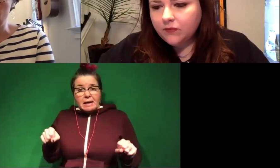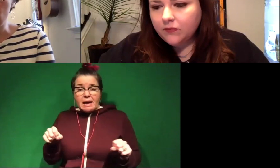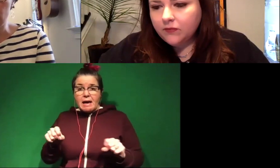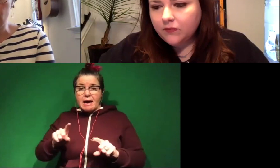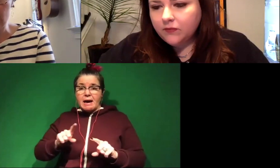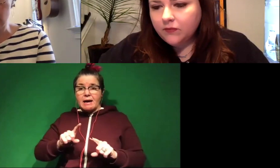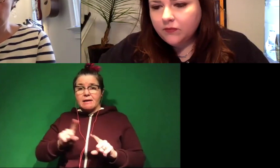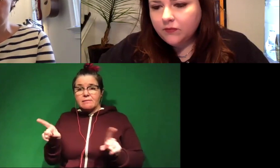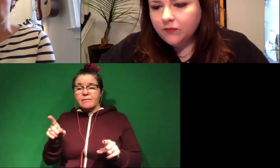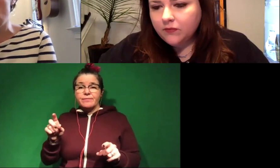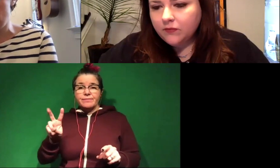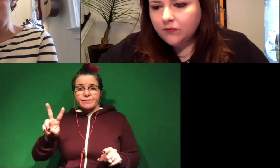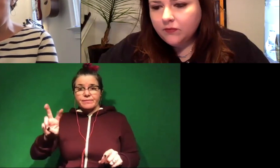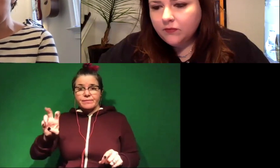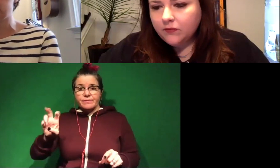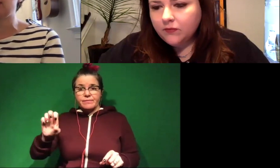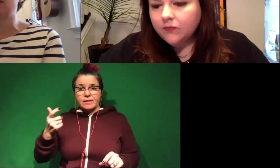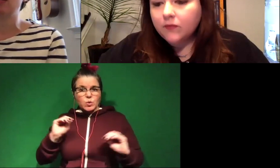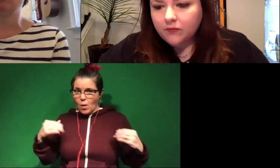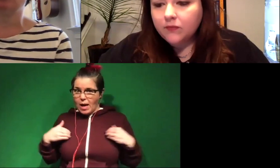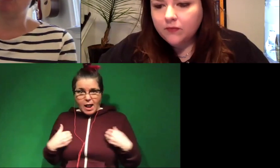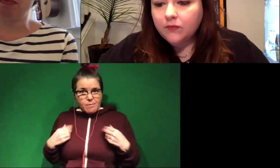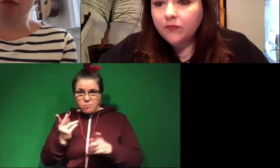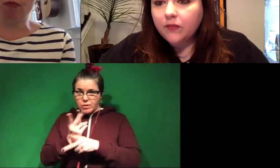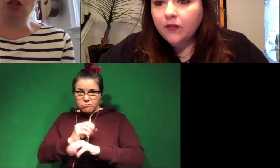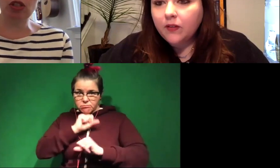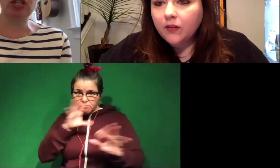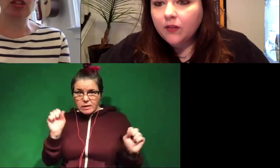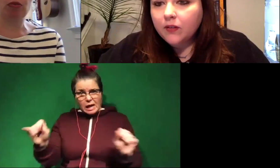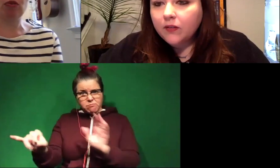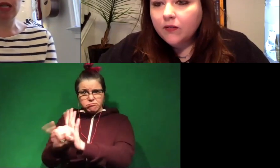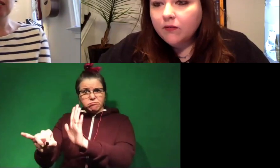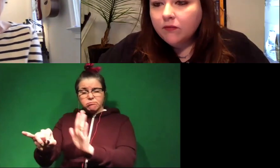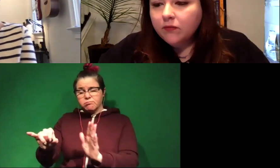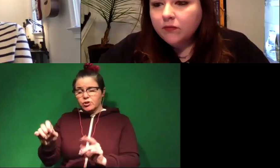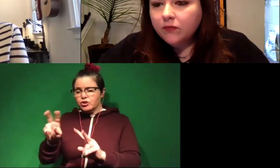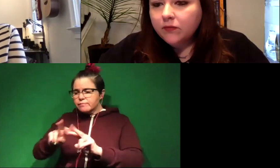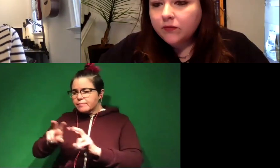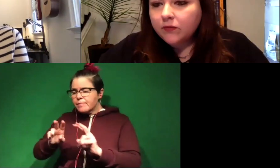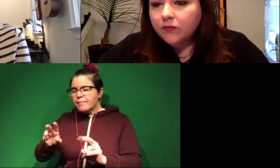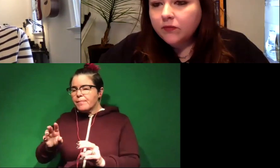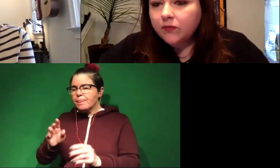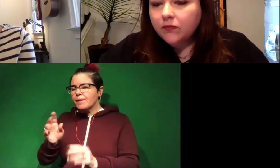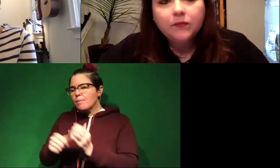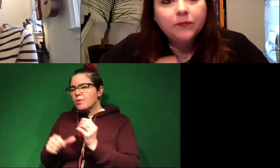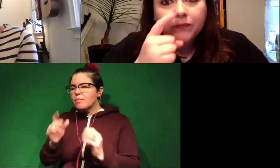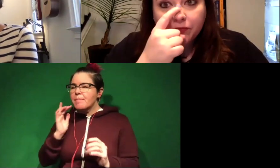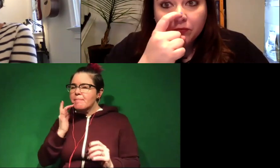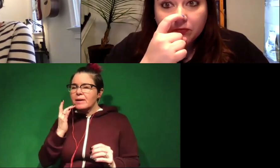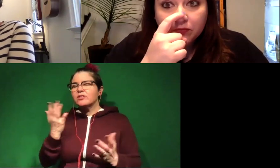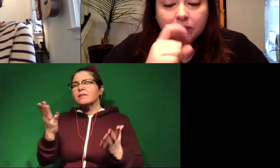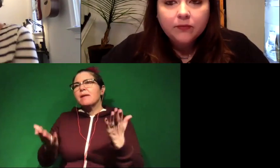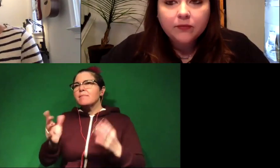distinguish somebody who's a vegan, so eats no animal products, just looking at their poop bacteria. Maybe not by looking at